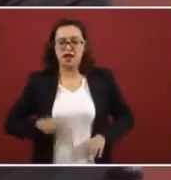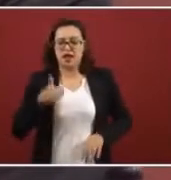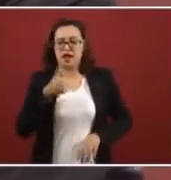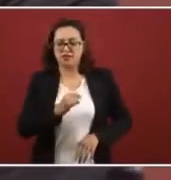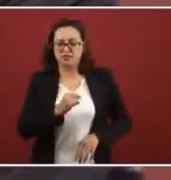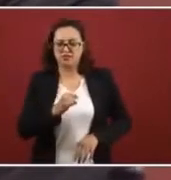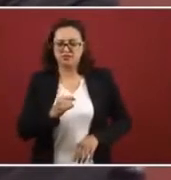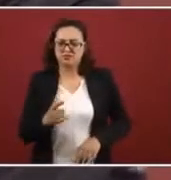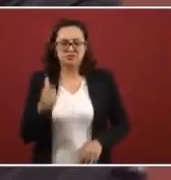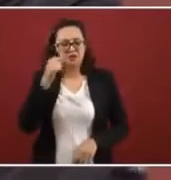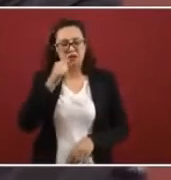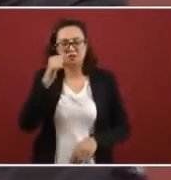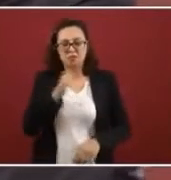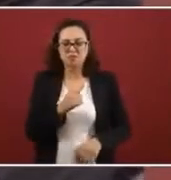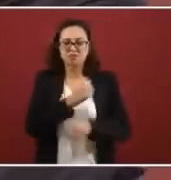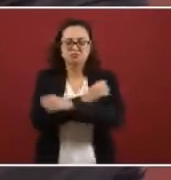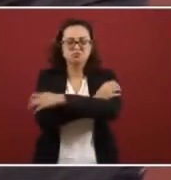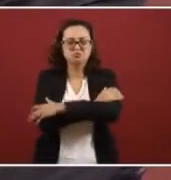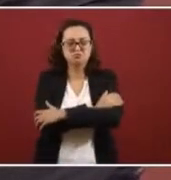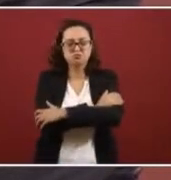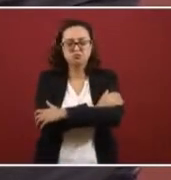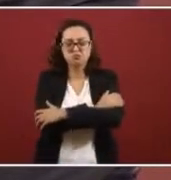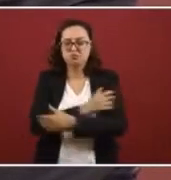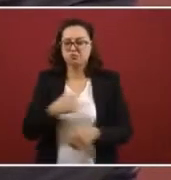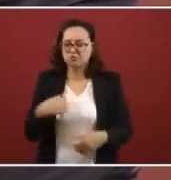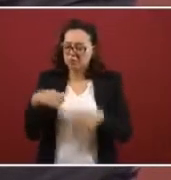He would cross his arms.